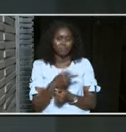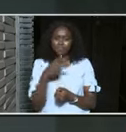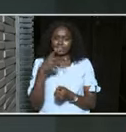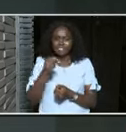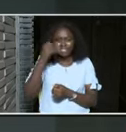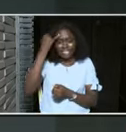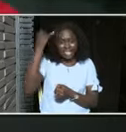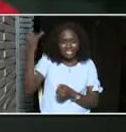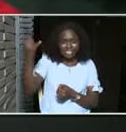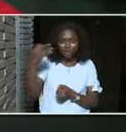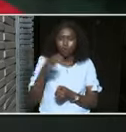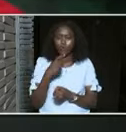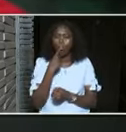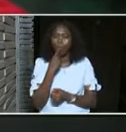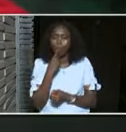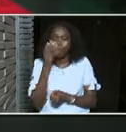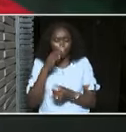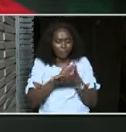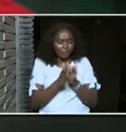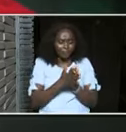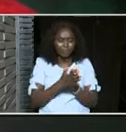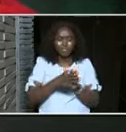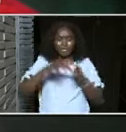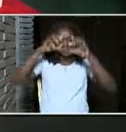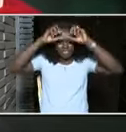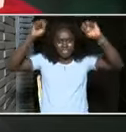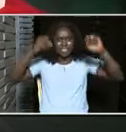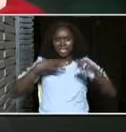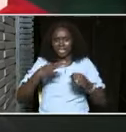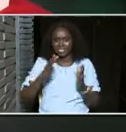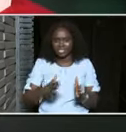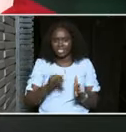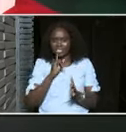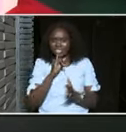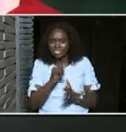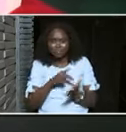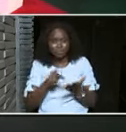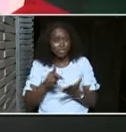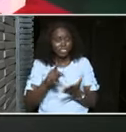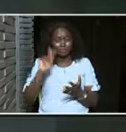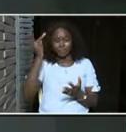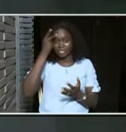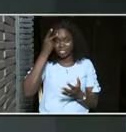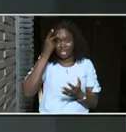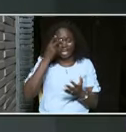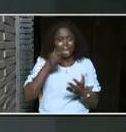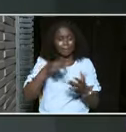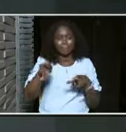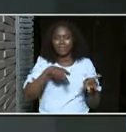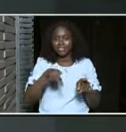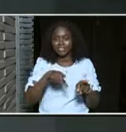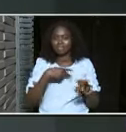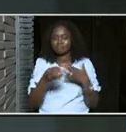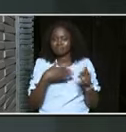the idea of who becomes a presidential candidate is purely a political party affair. And it goes